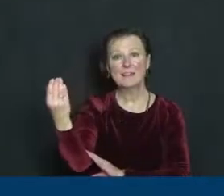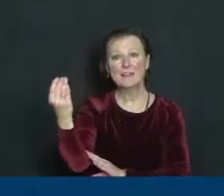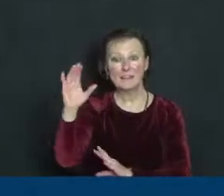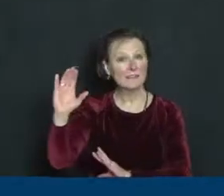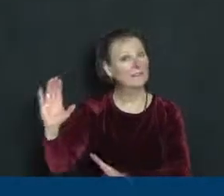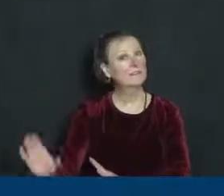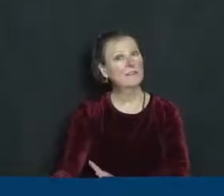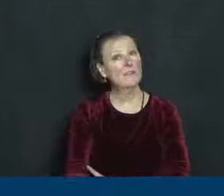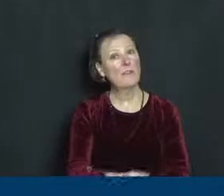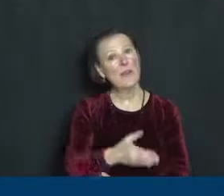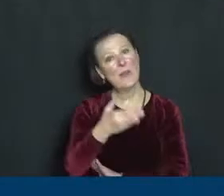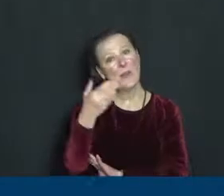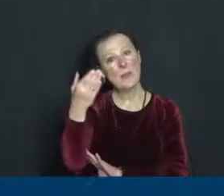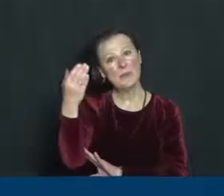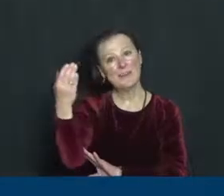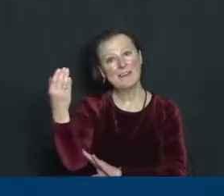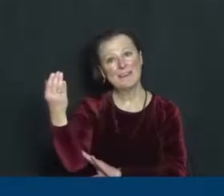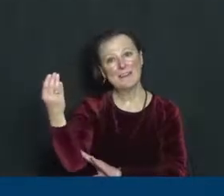Noel,